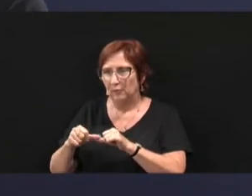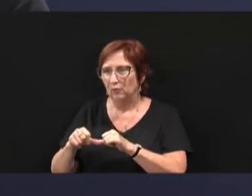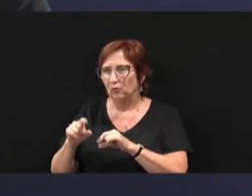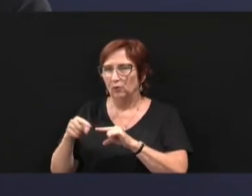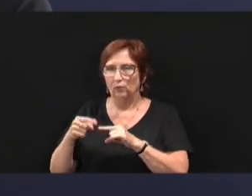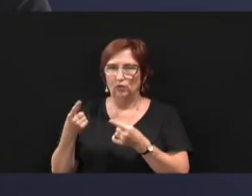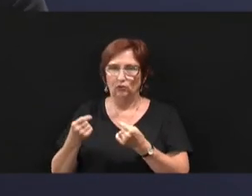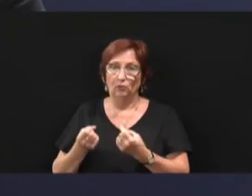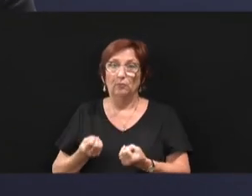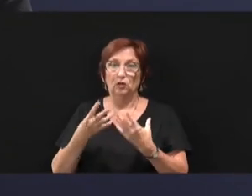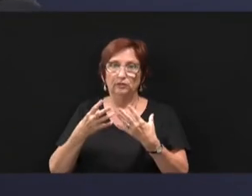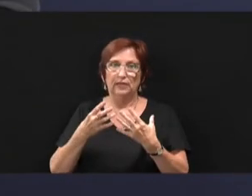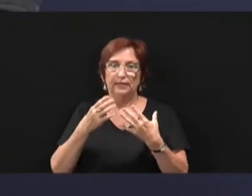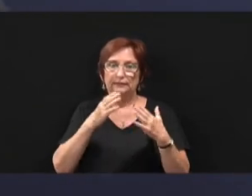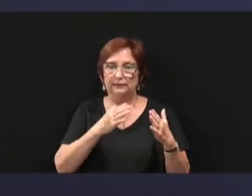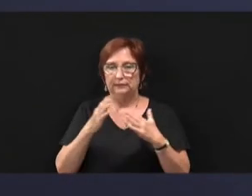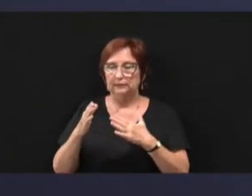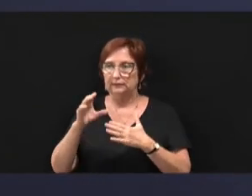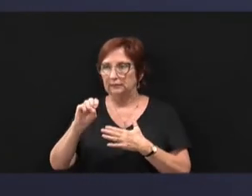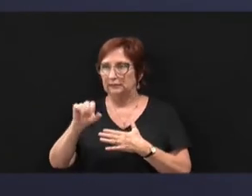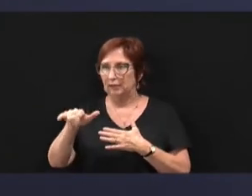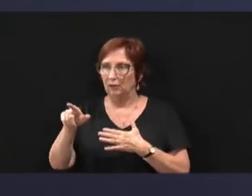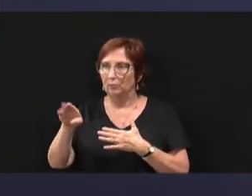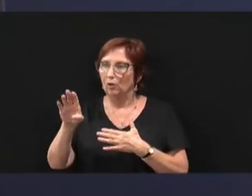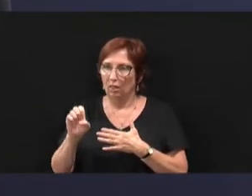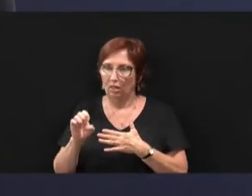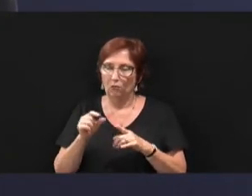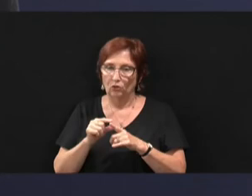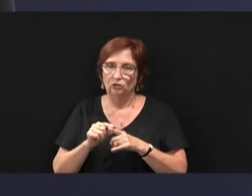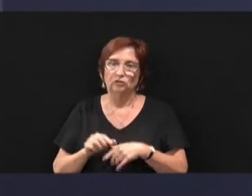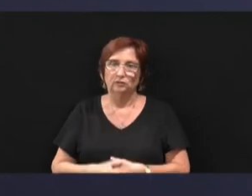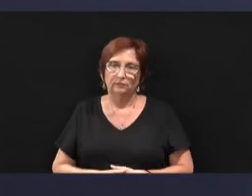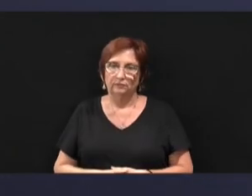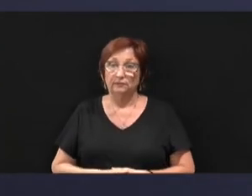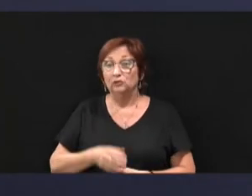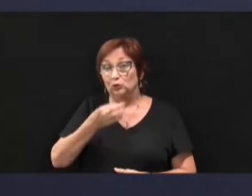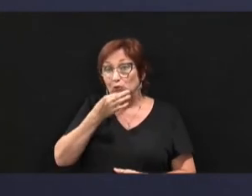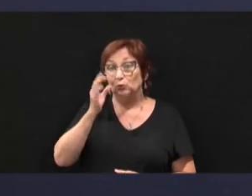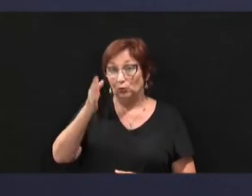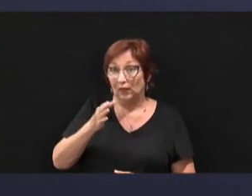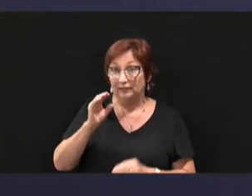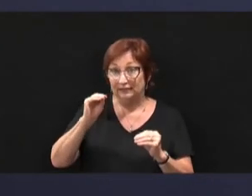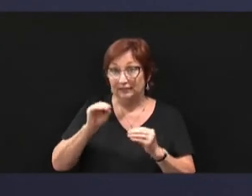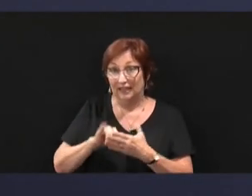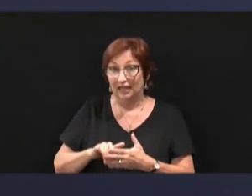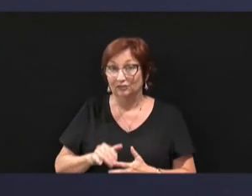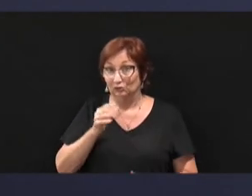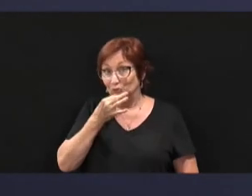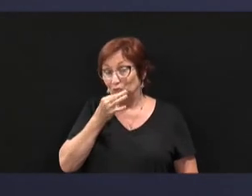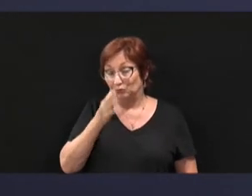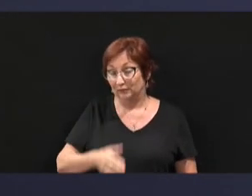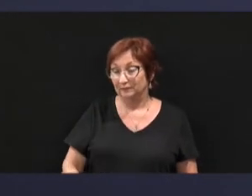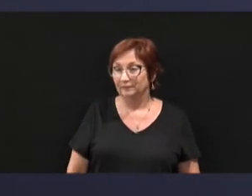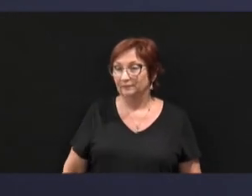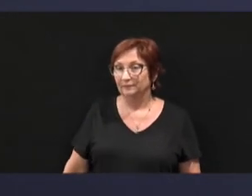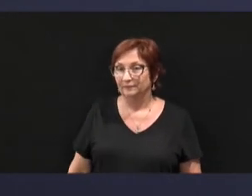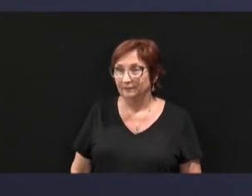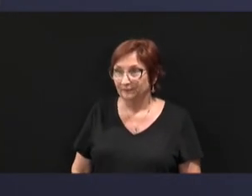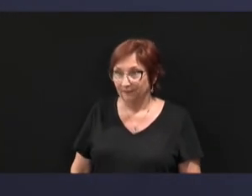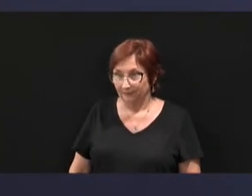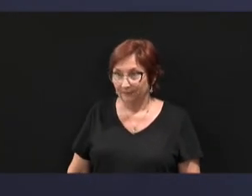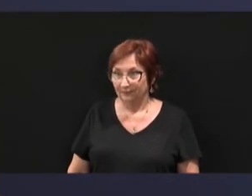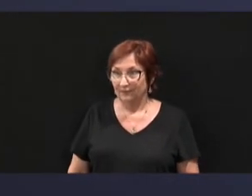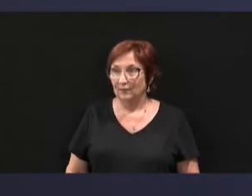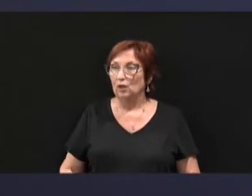multi-syllables. That's fine. Later. Coming soon. Coming soon. Okay. There's a way to do it. Yes.